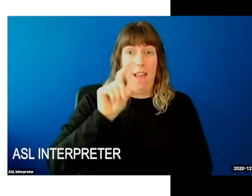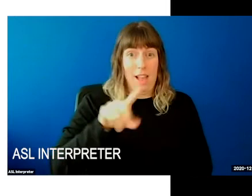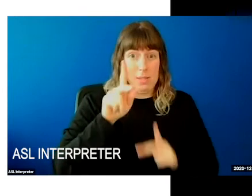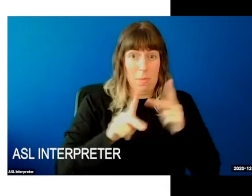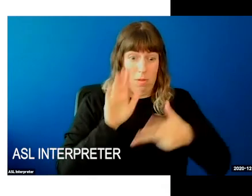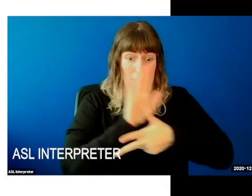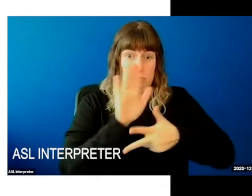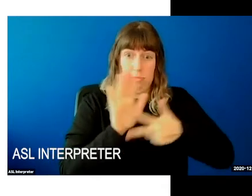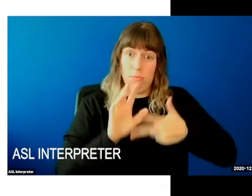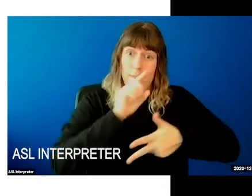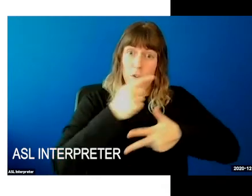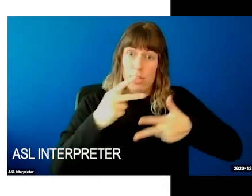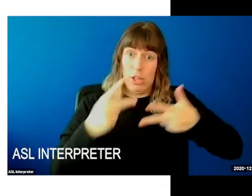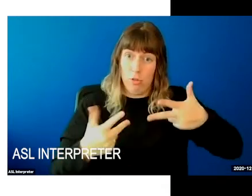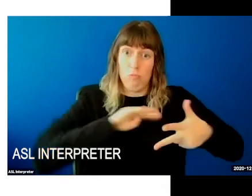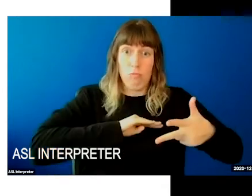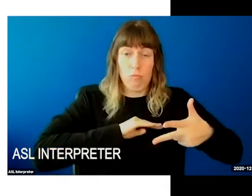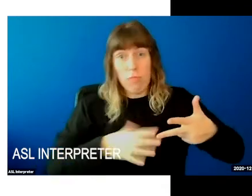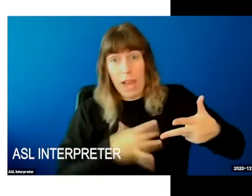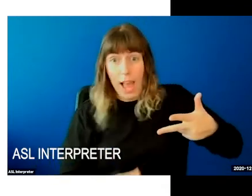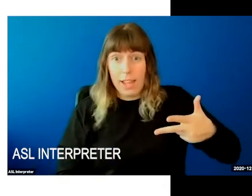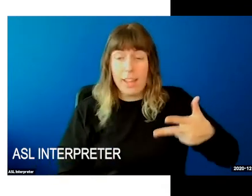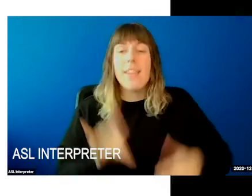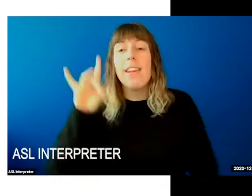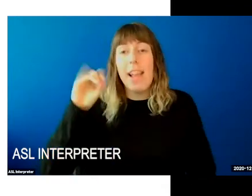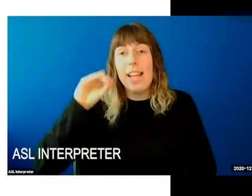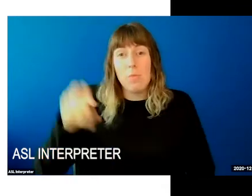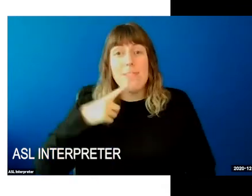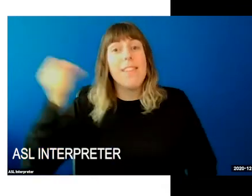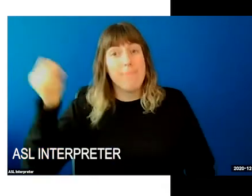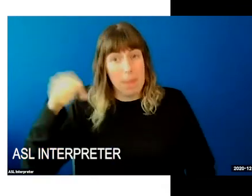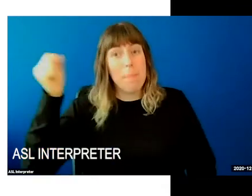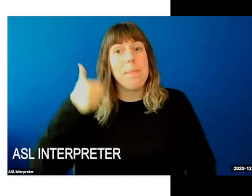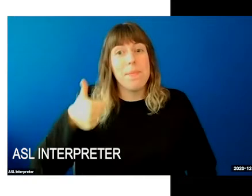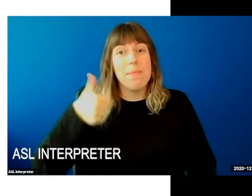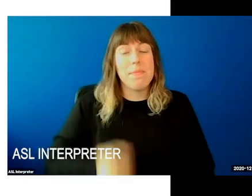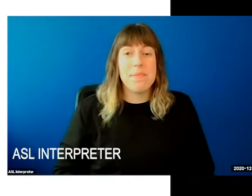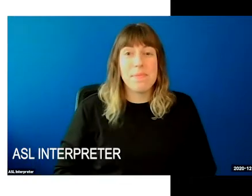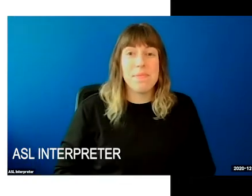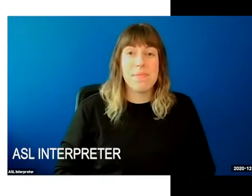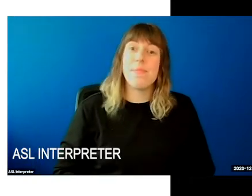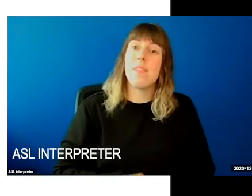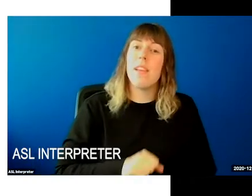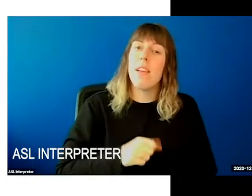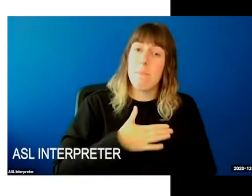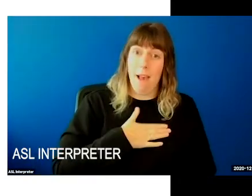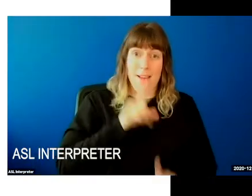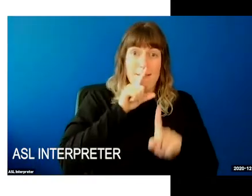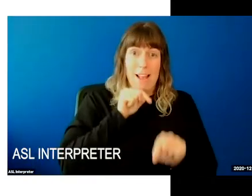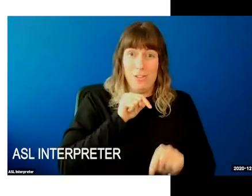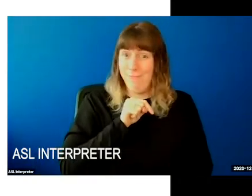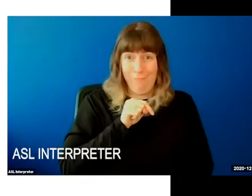good recipe? And about 80% of people say, yes, this is a good recipe. And my answer